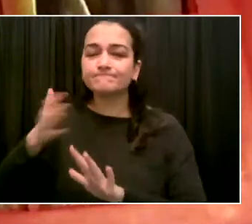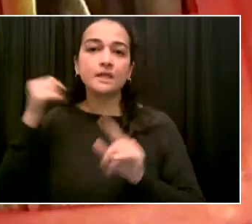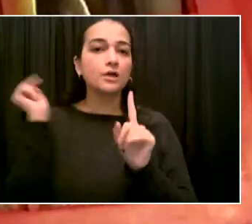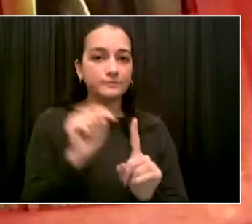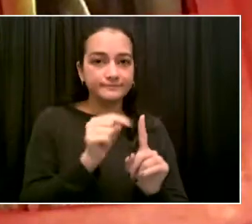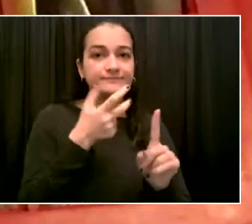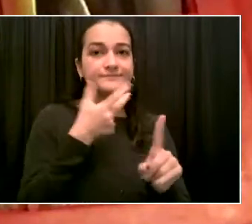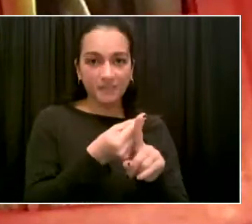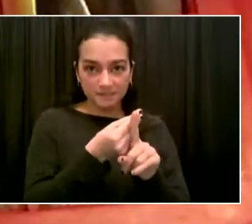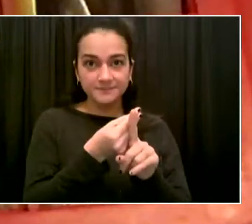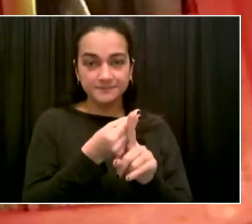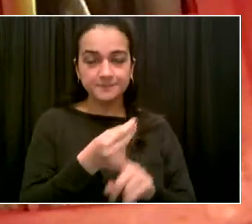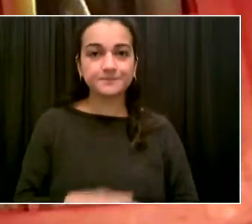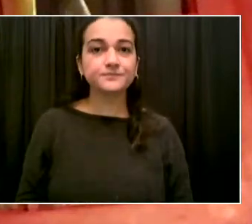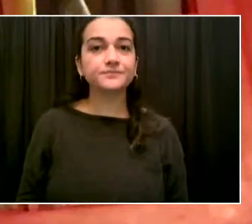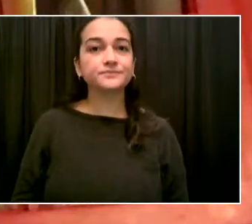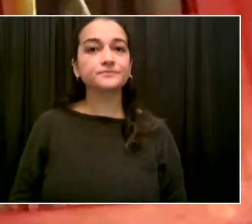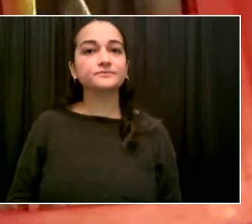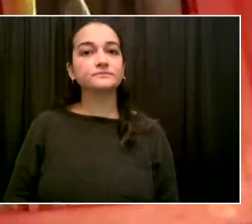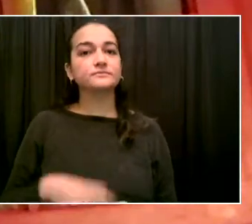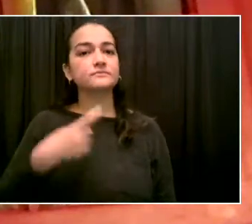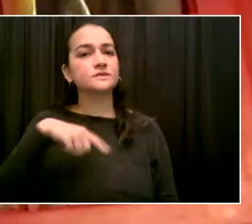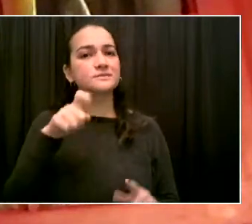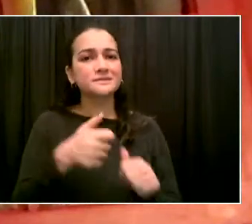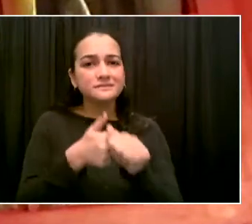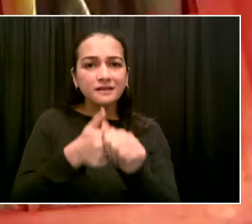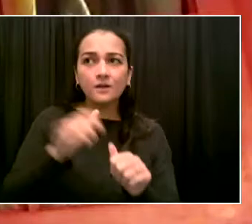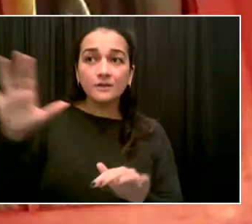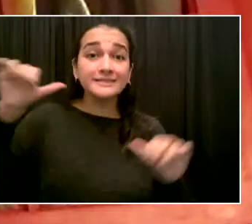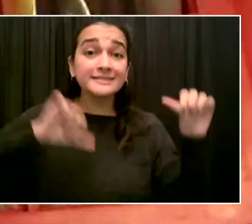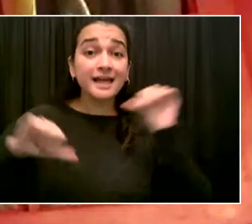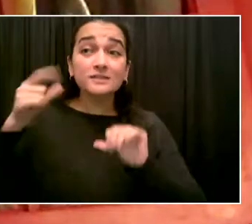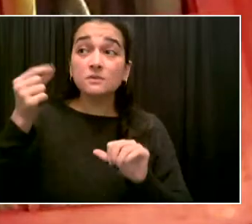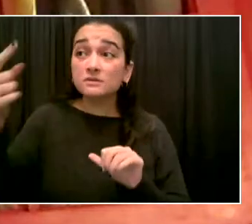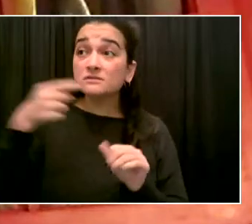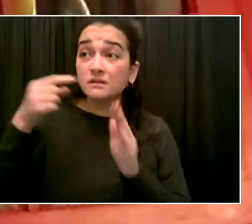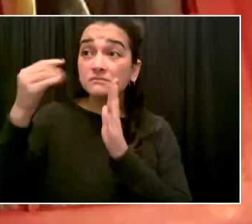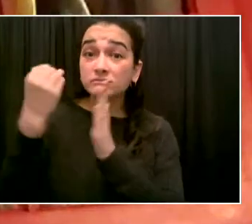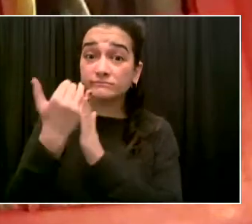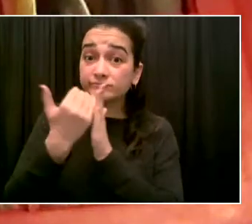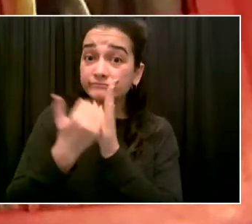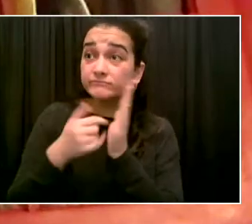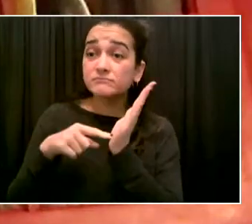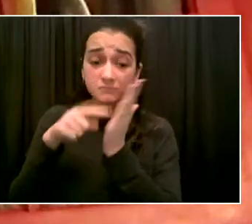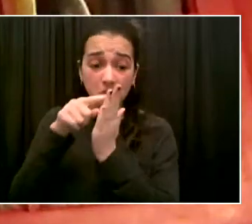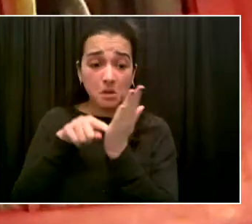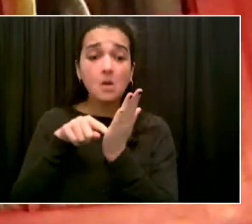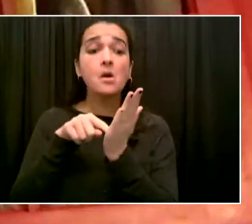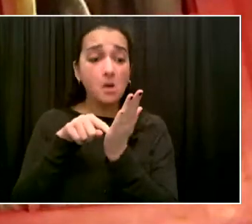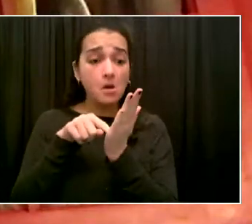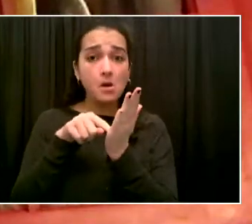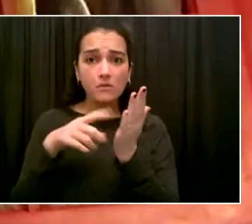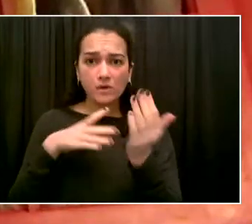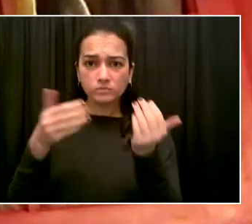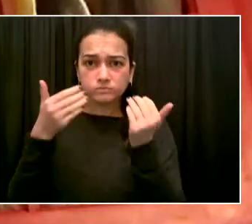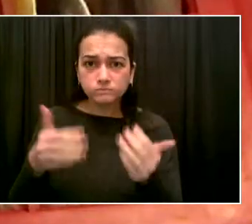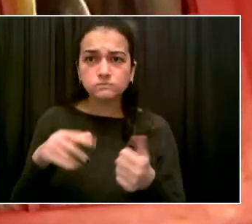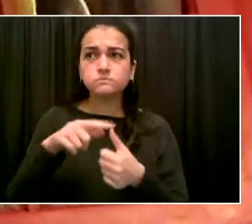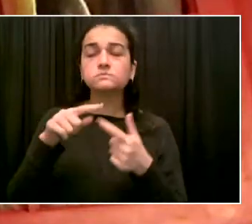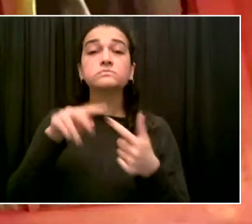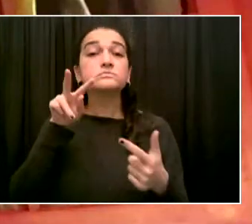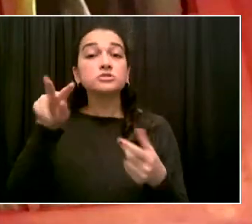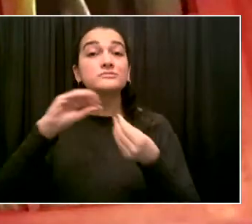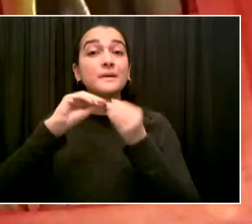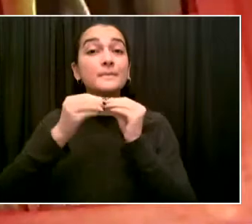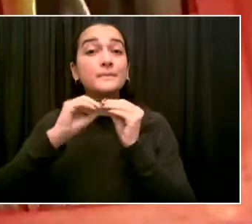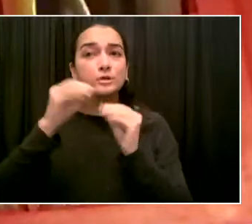that data and follow the science, trust in the science. And that's how we get